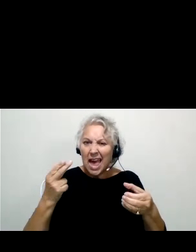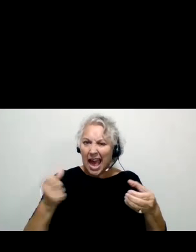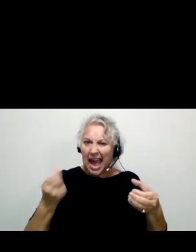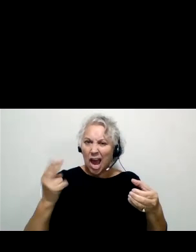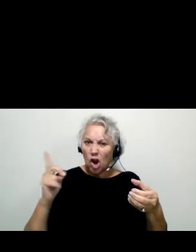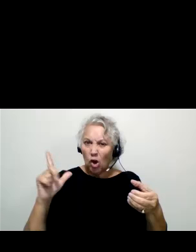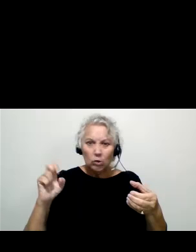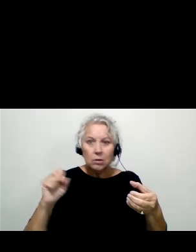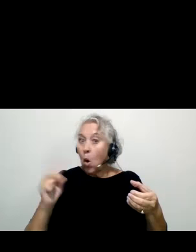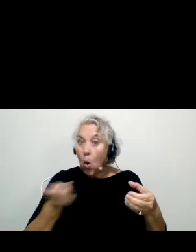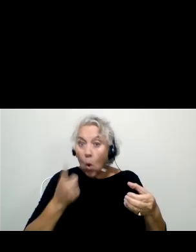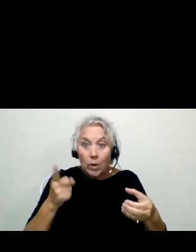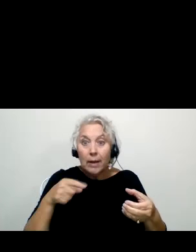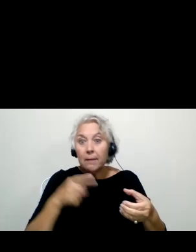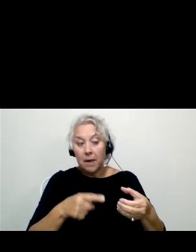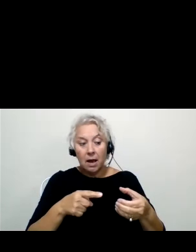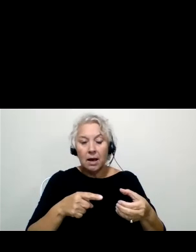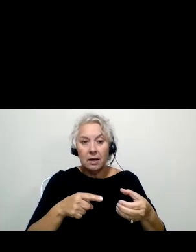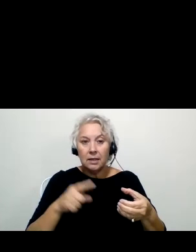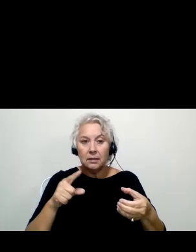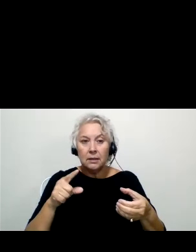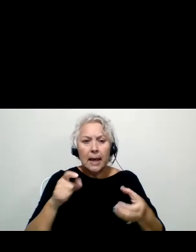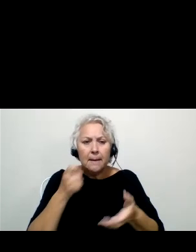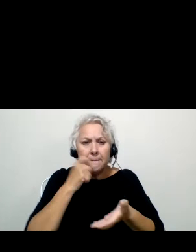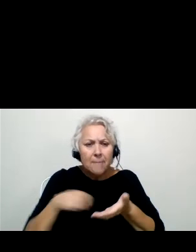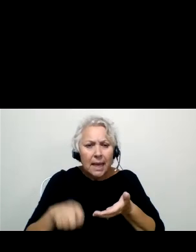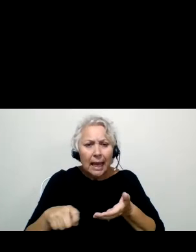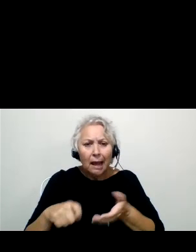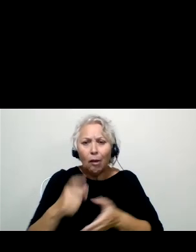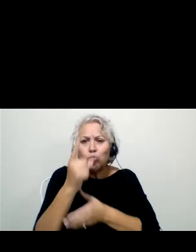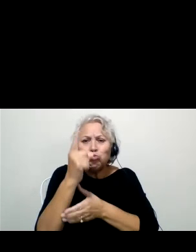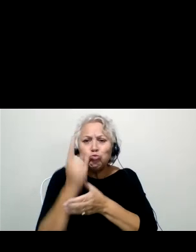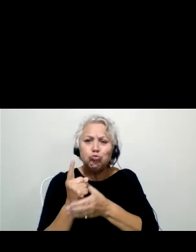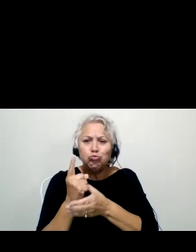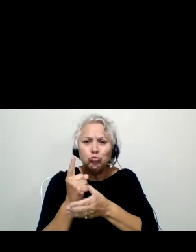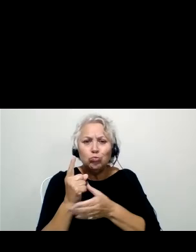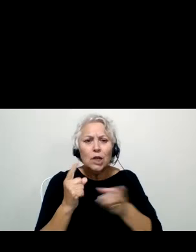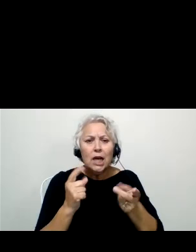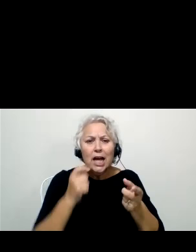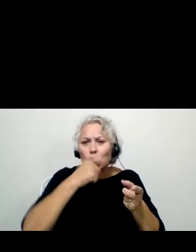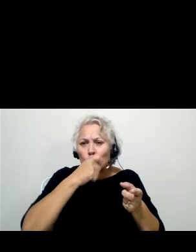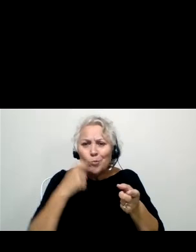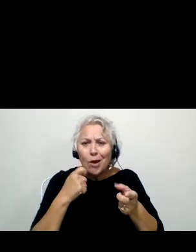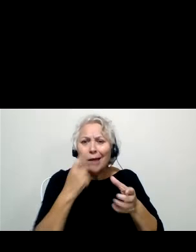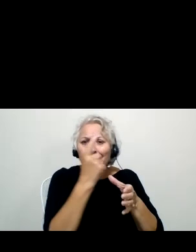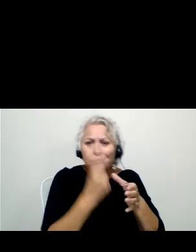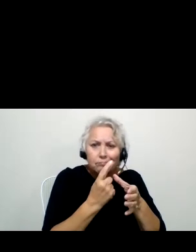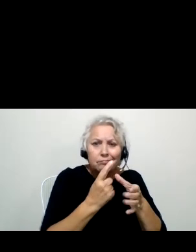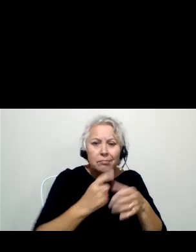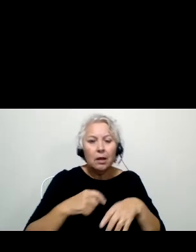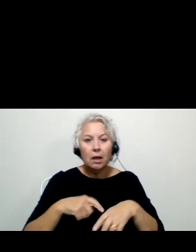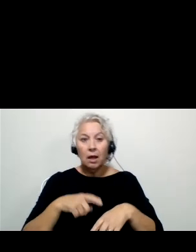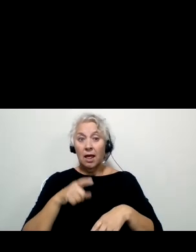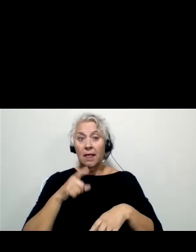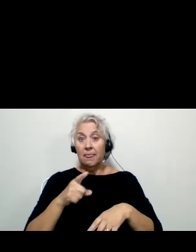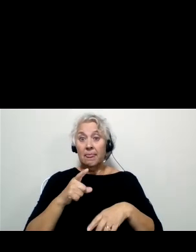for silverware, but the tools include, there's a pen stuck in one, and there's actually a toothbrush stuck in another. And basically,